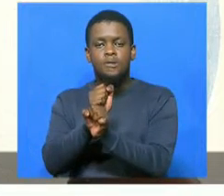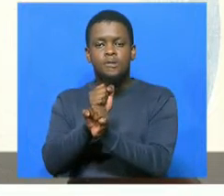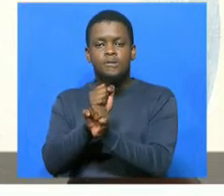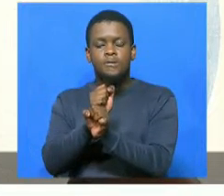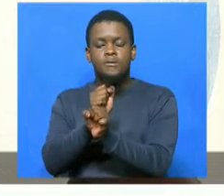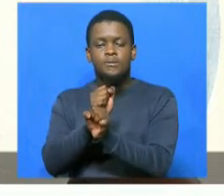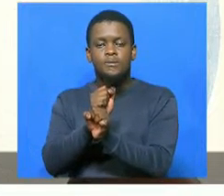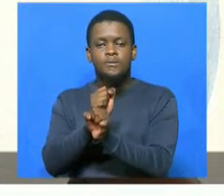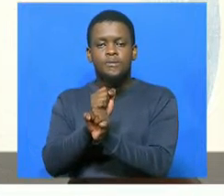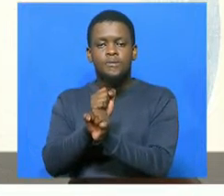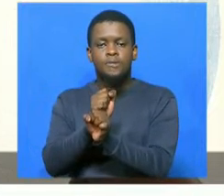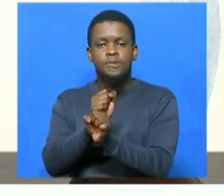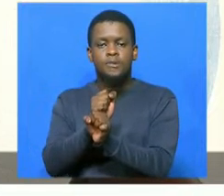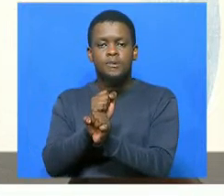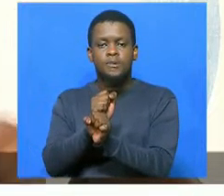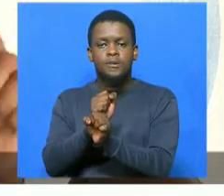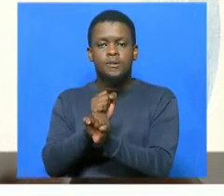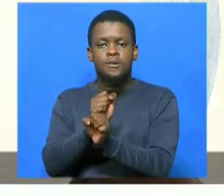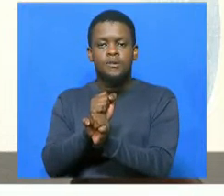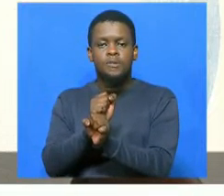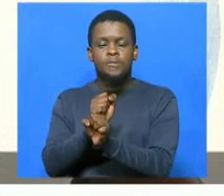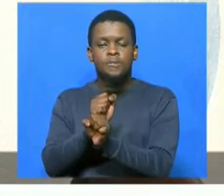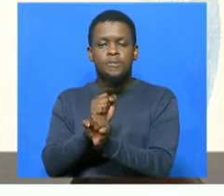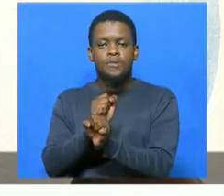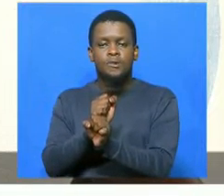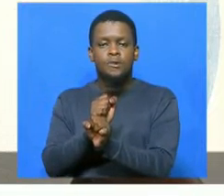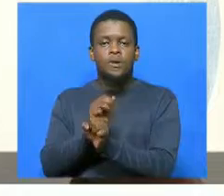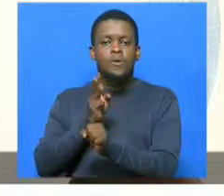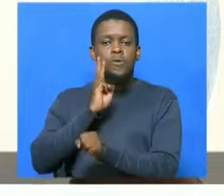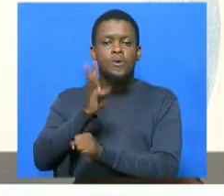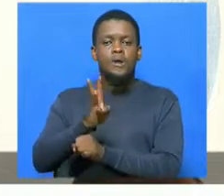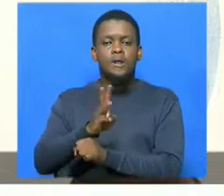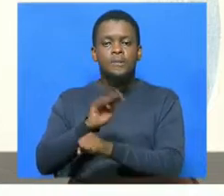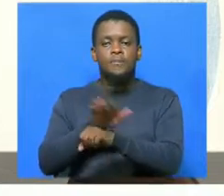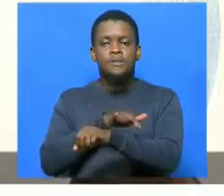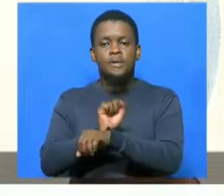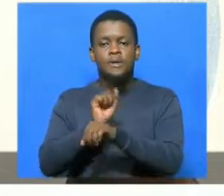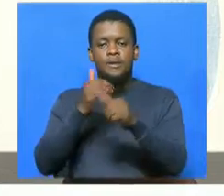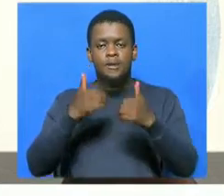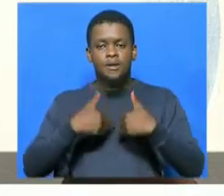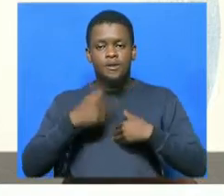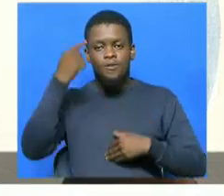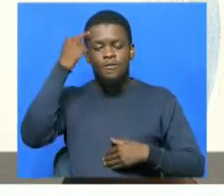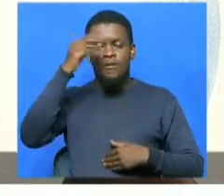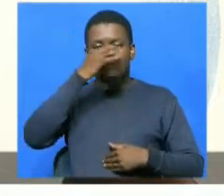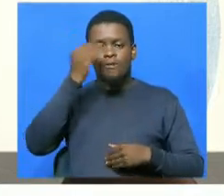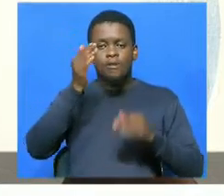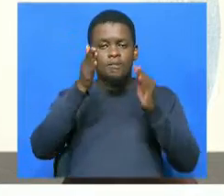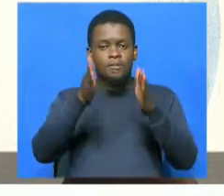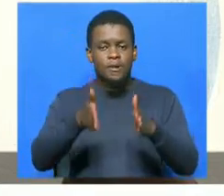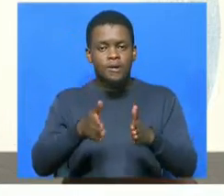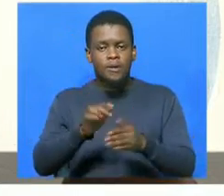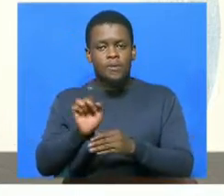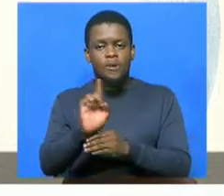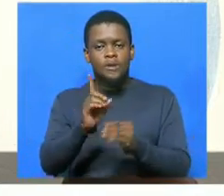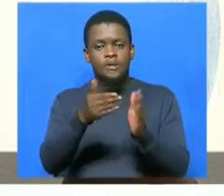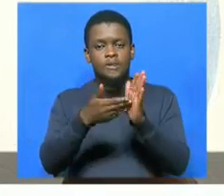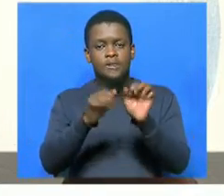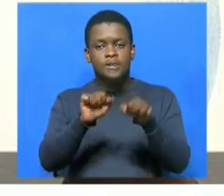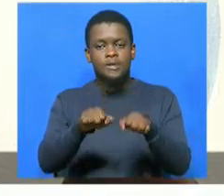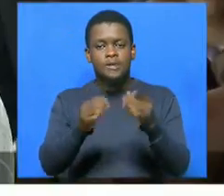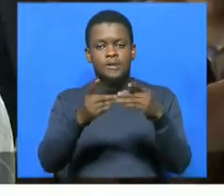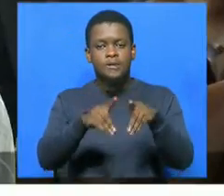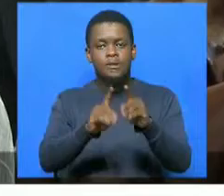As the new administration, we came into conclusion that we will find a market for farmers where their produce can be bought with fair and profitable